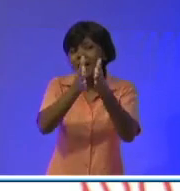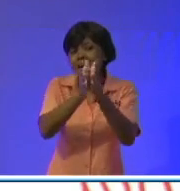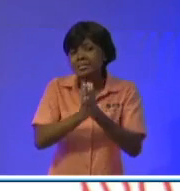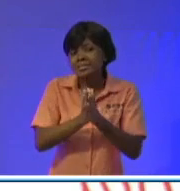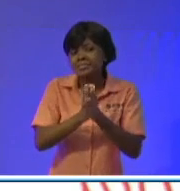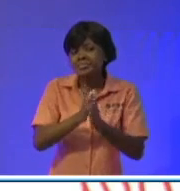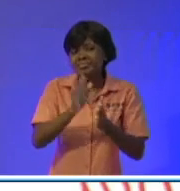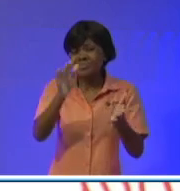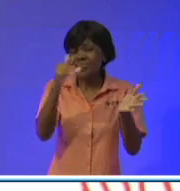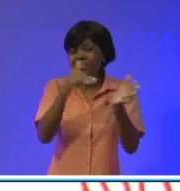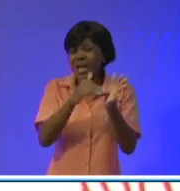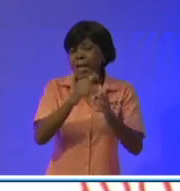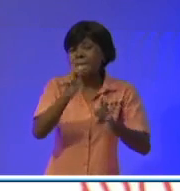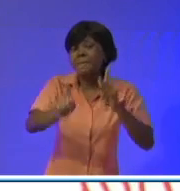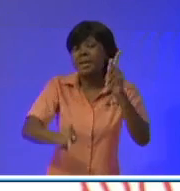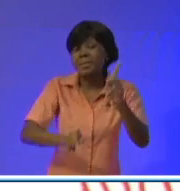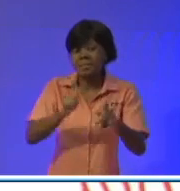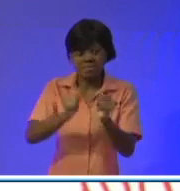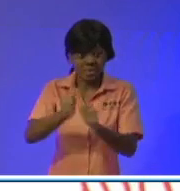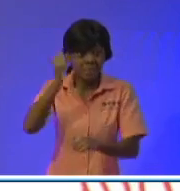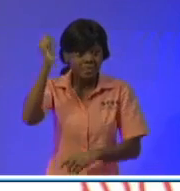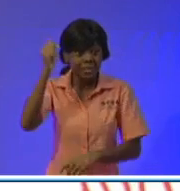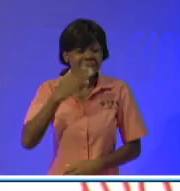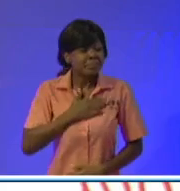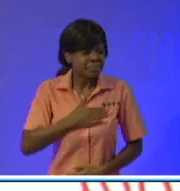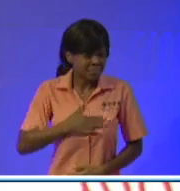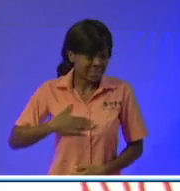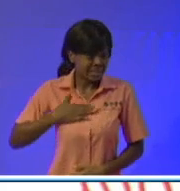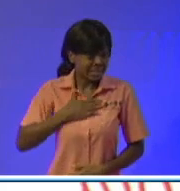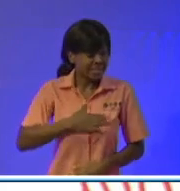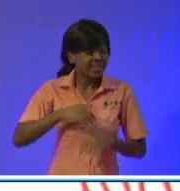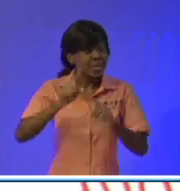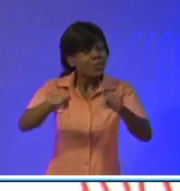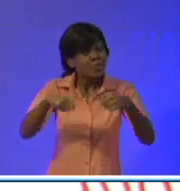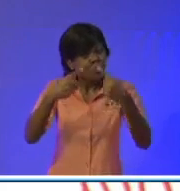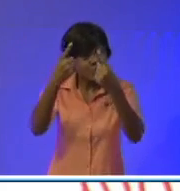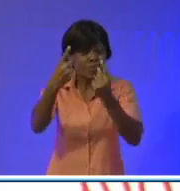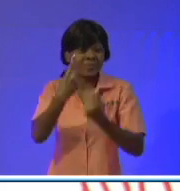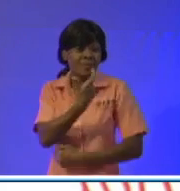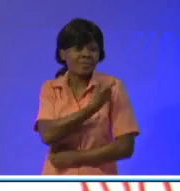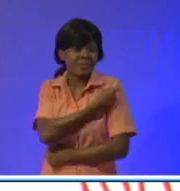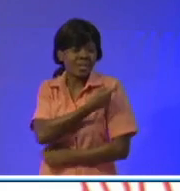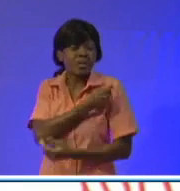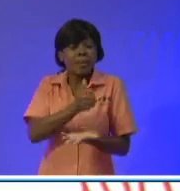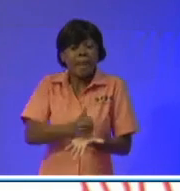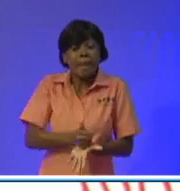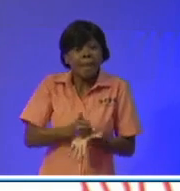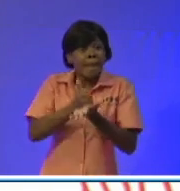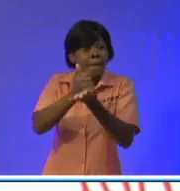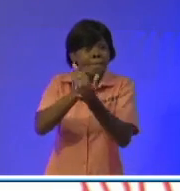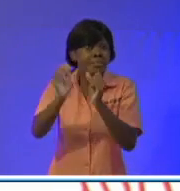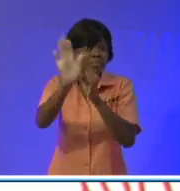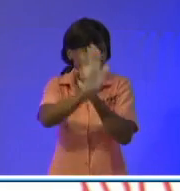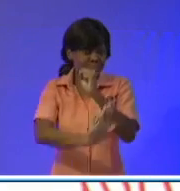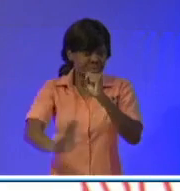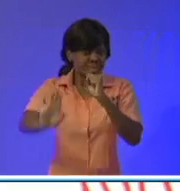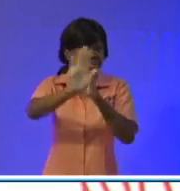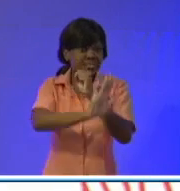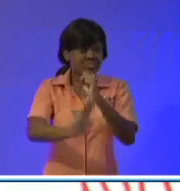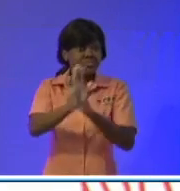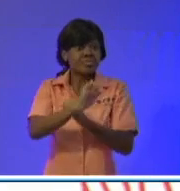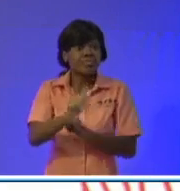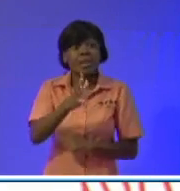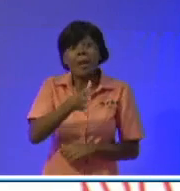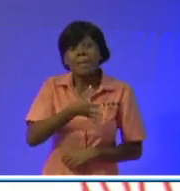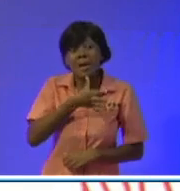What we have been finding is that persons are bringing COVID, they are unvaccinated, or pregnant patients are also unvaccinated,